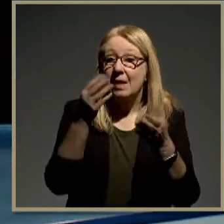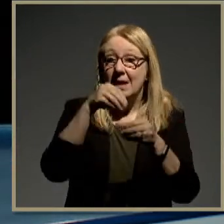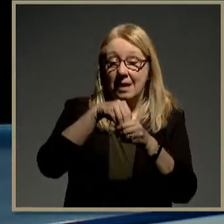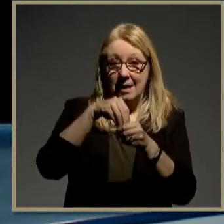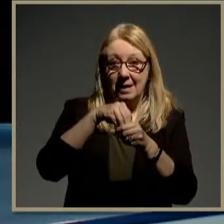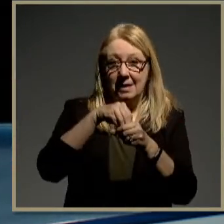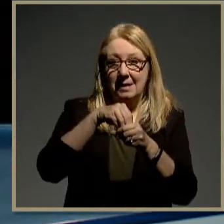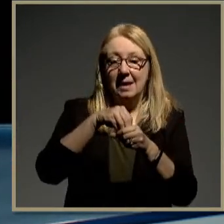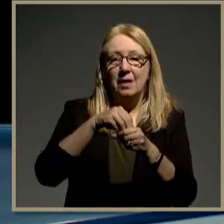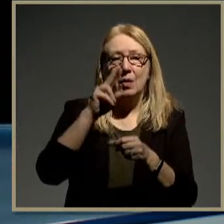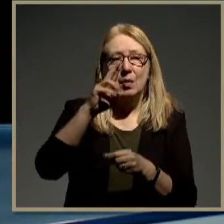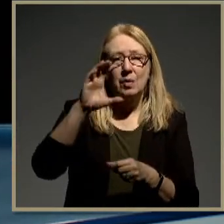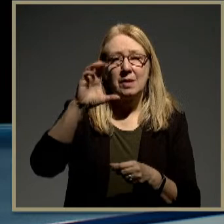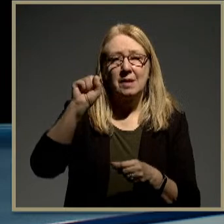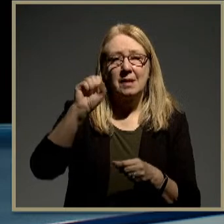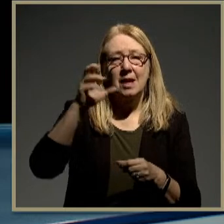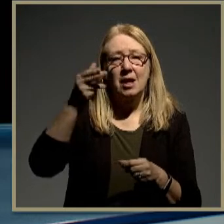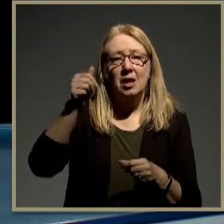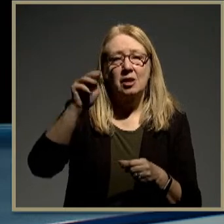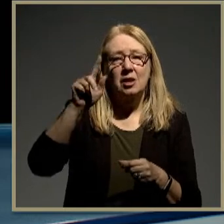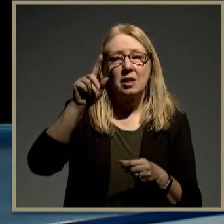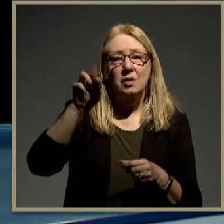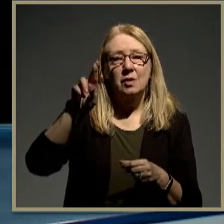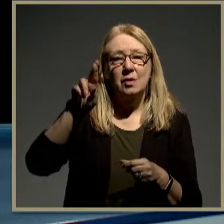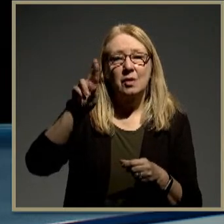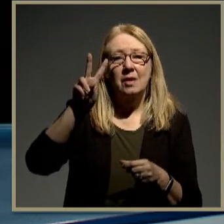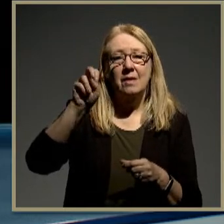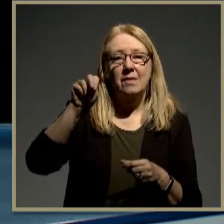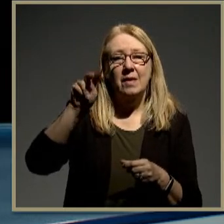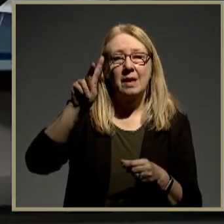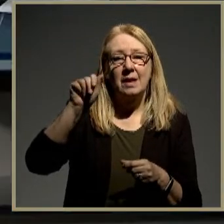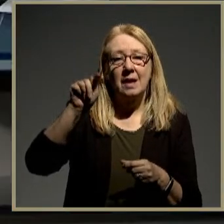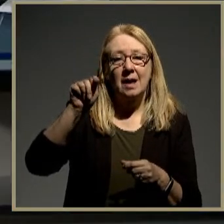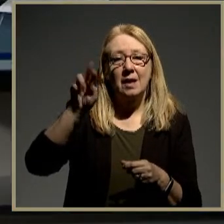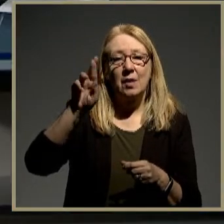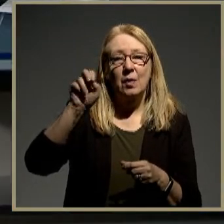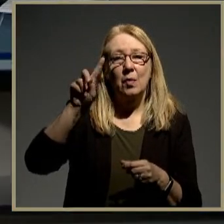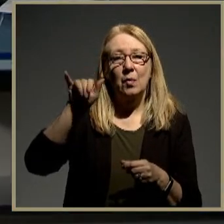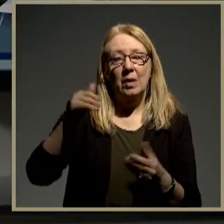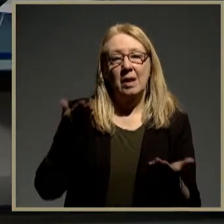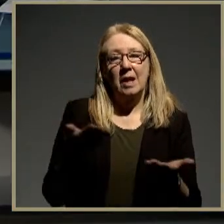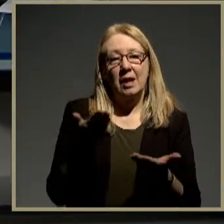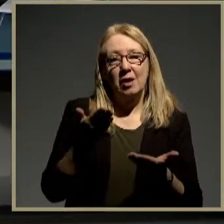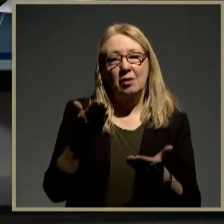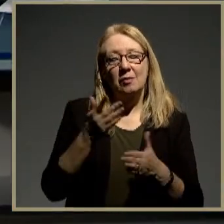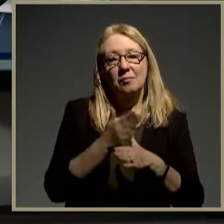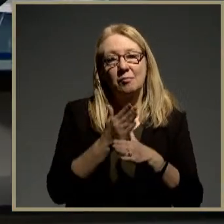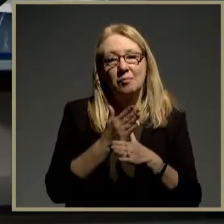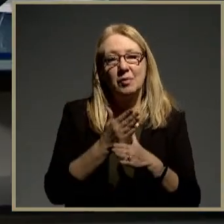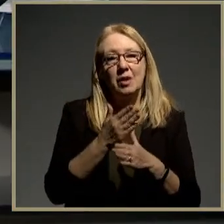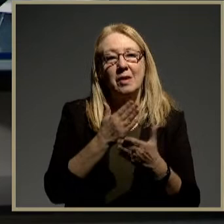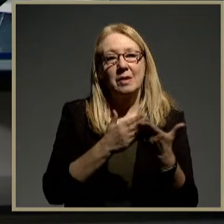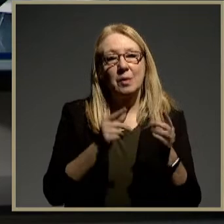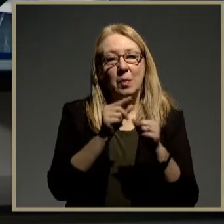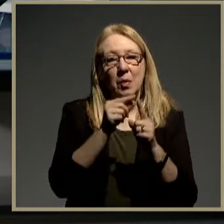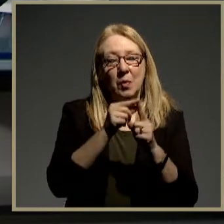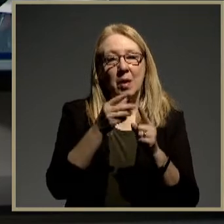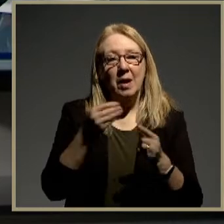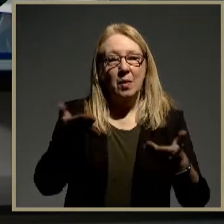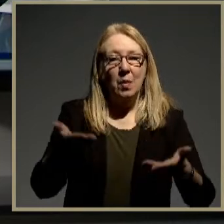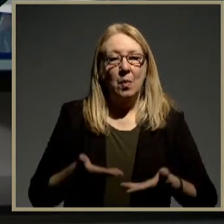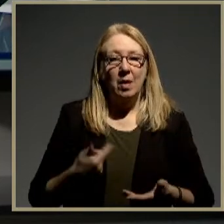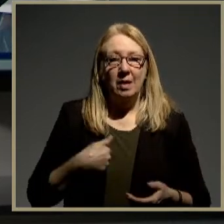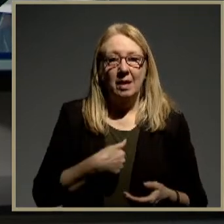it, UCCS Chancellor Venkat Reddy is with us tonight to share a few words and welcome us. Thank you for joining